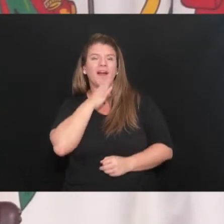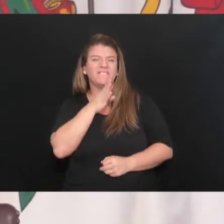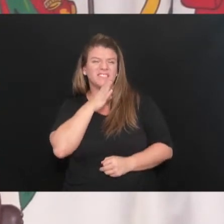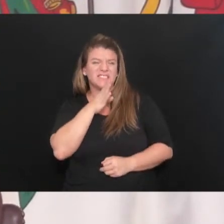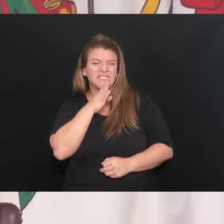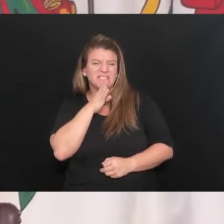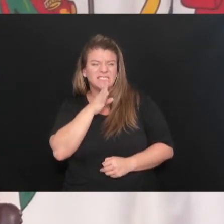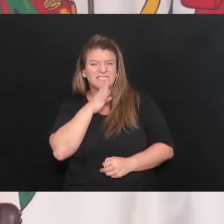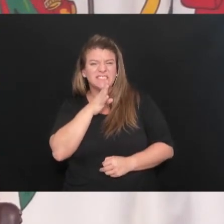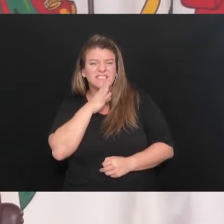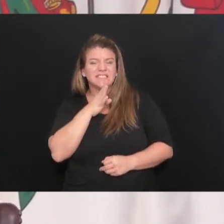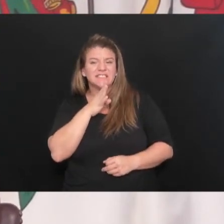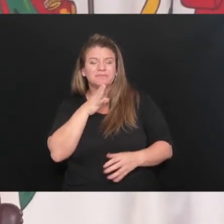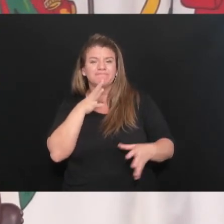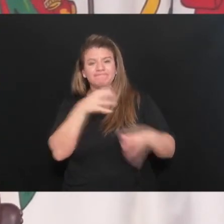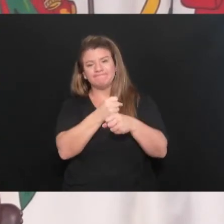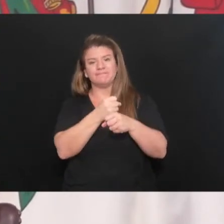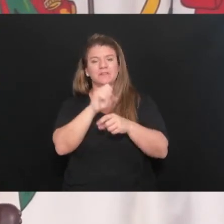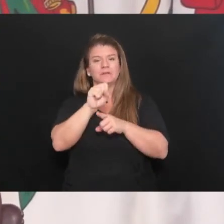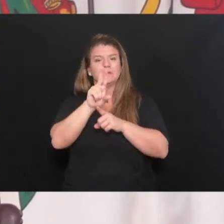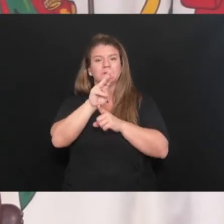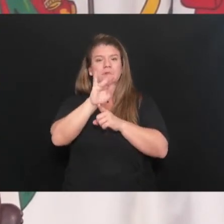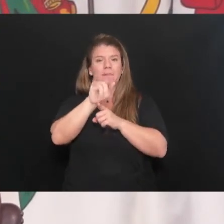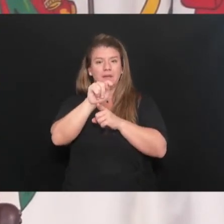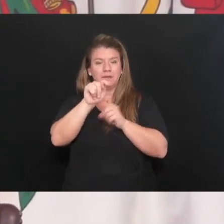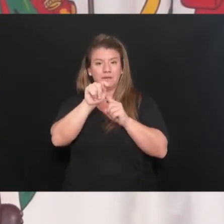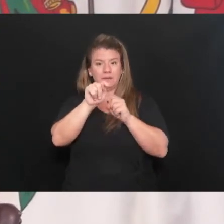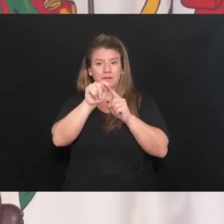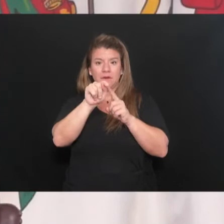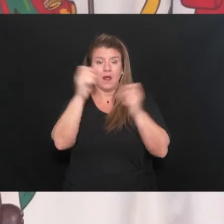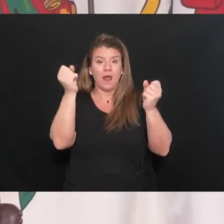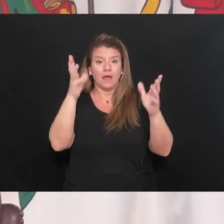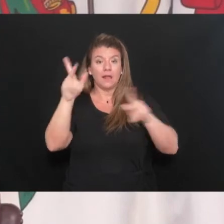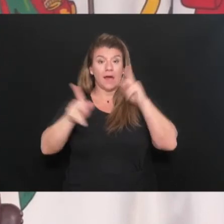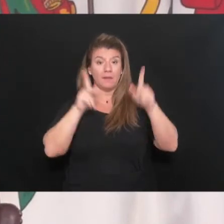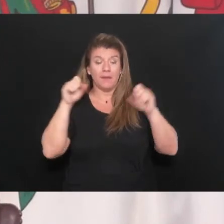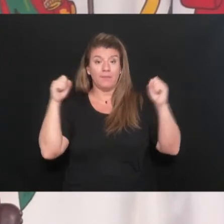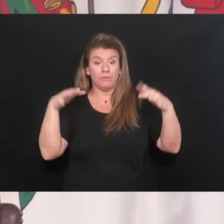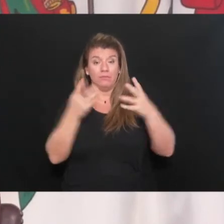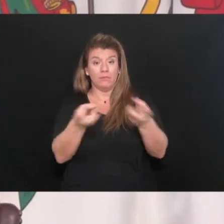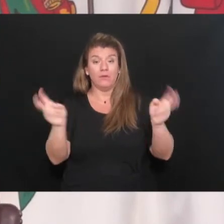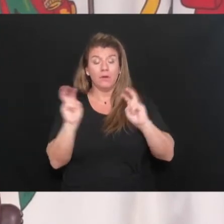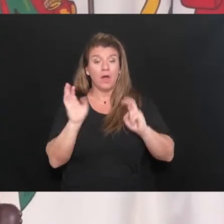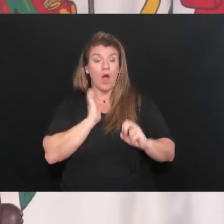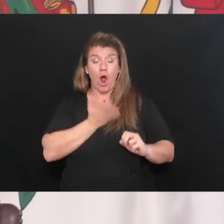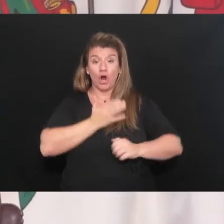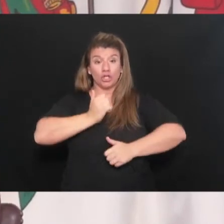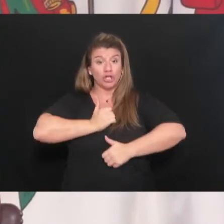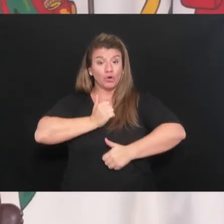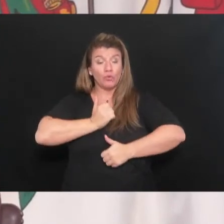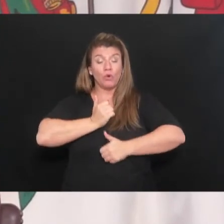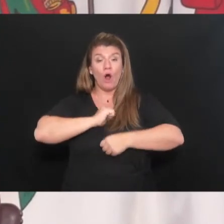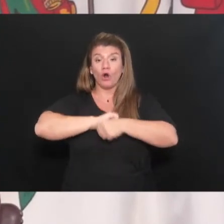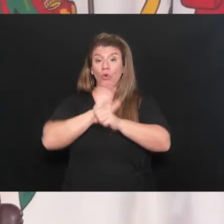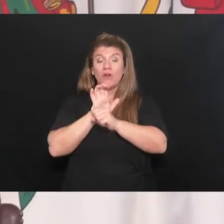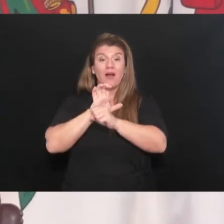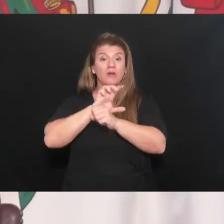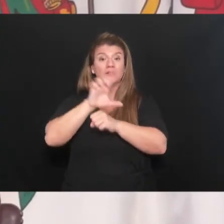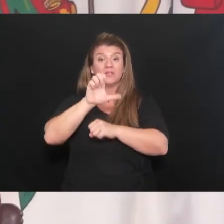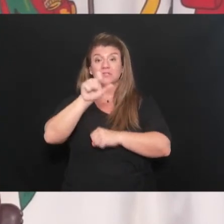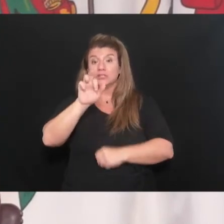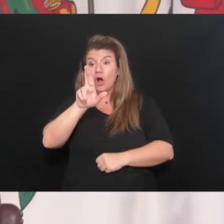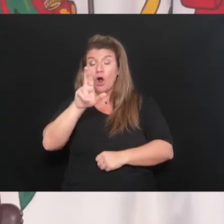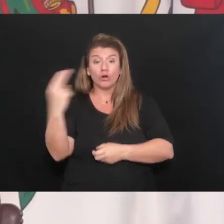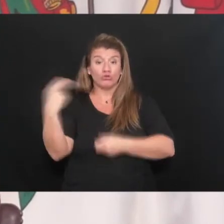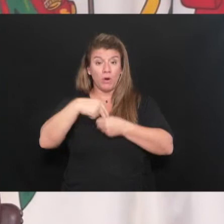basically a breakfast summit with a lot of folks there. You know, our good general, our coronavirus czar have joined